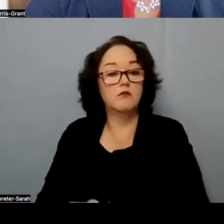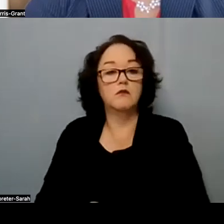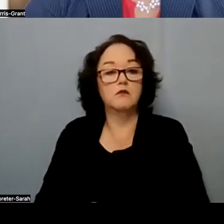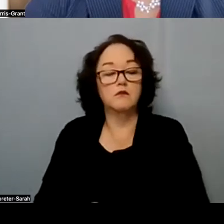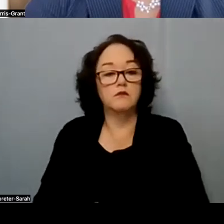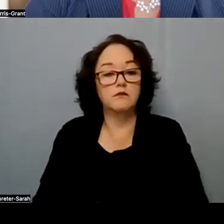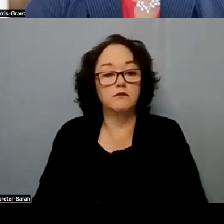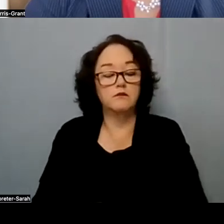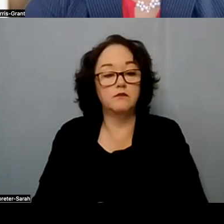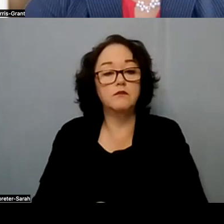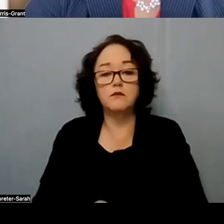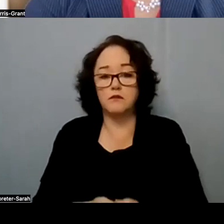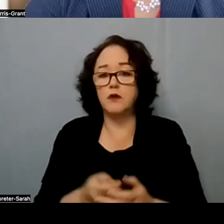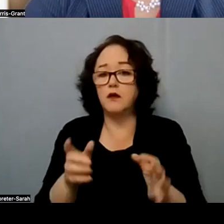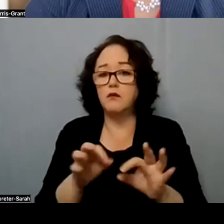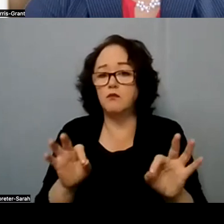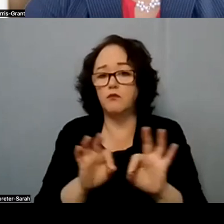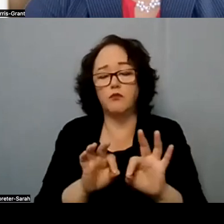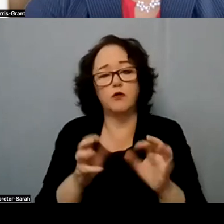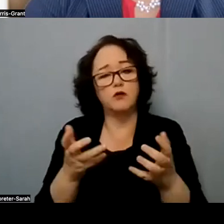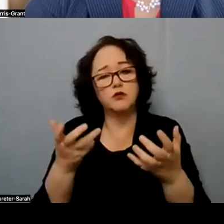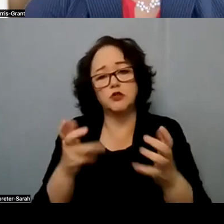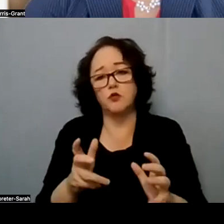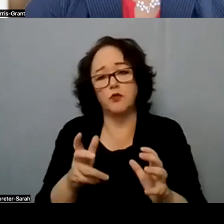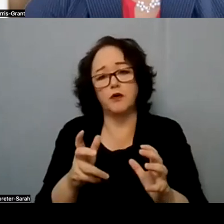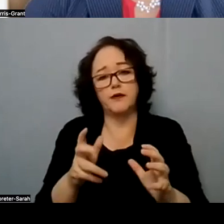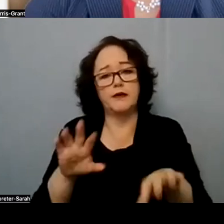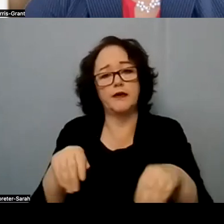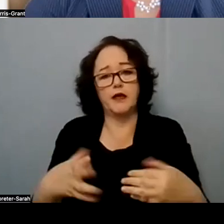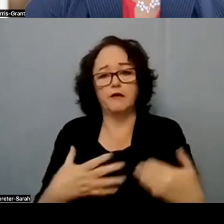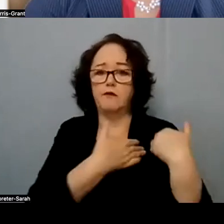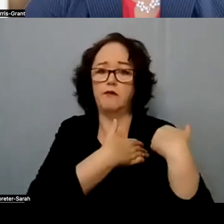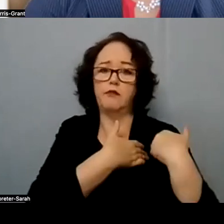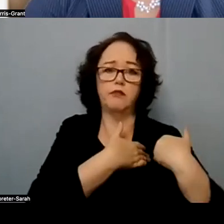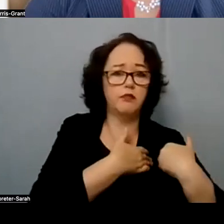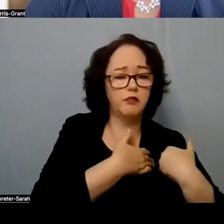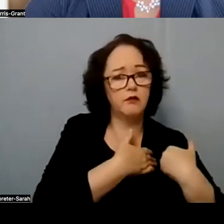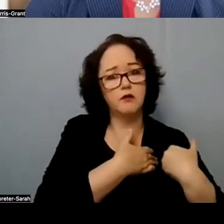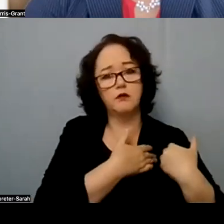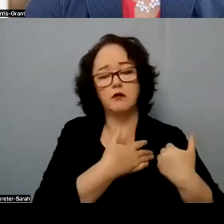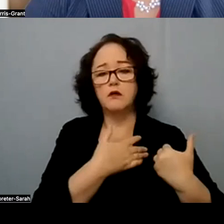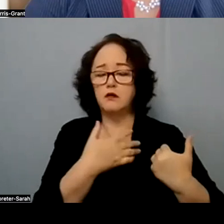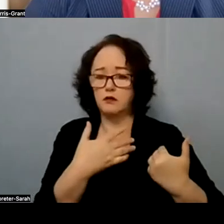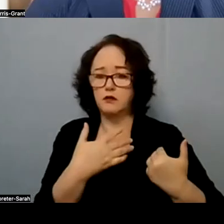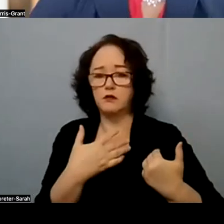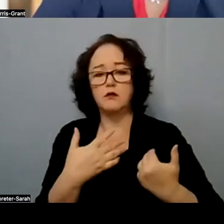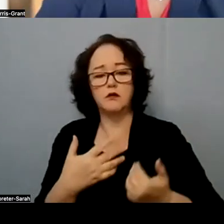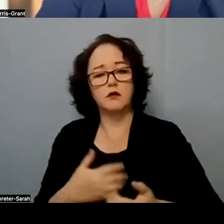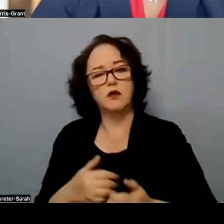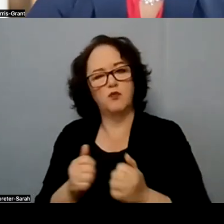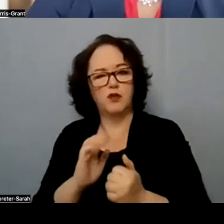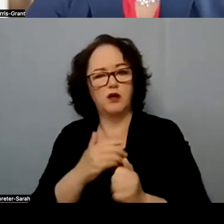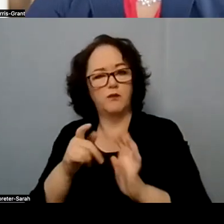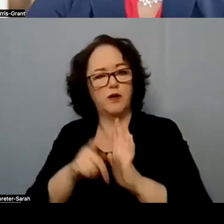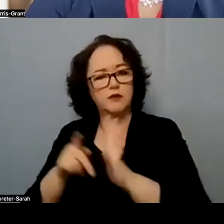we're not putting undue burdens on folks with any of the policies that we have. So those are some of the challenges that tend to crop